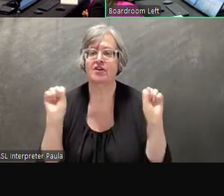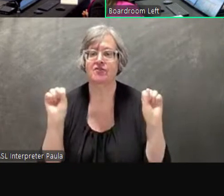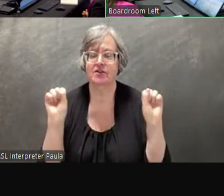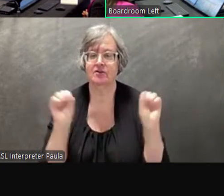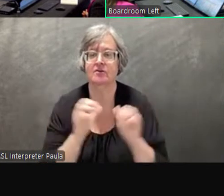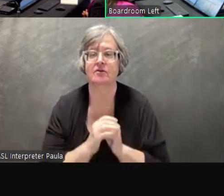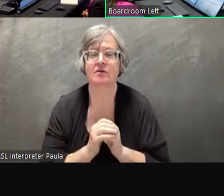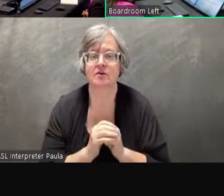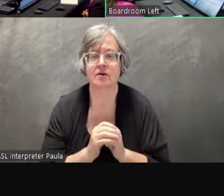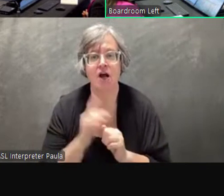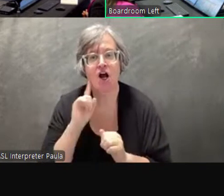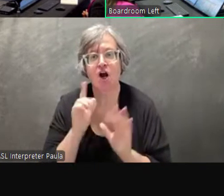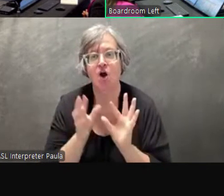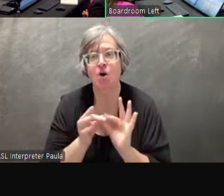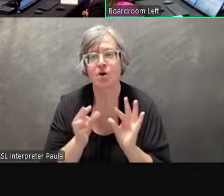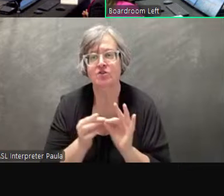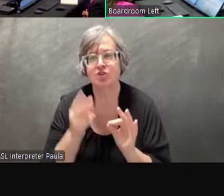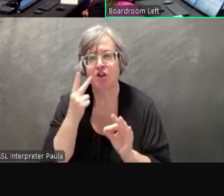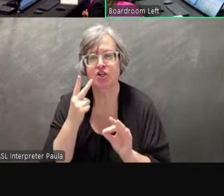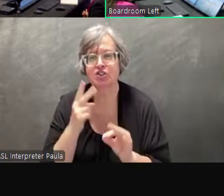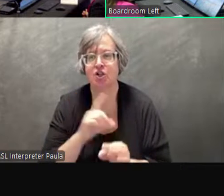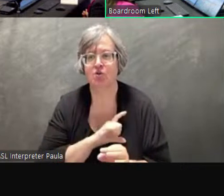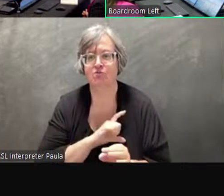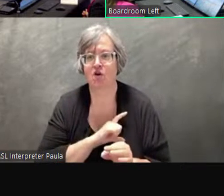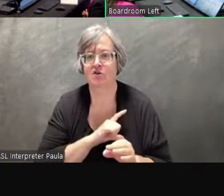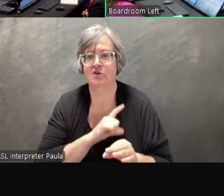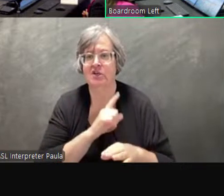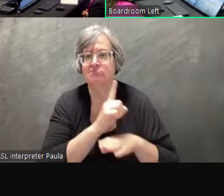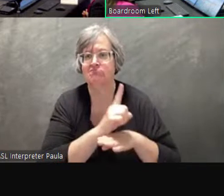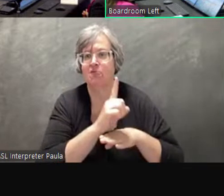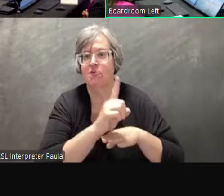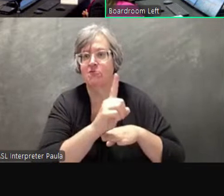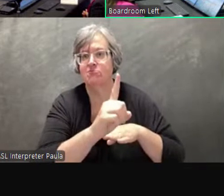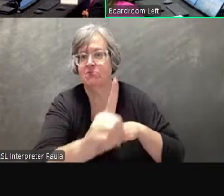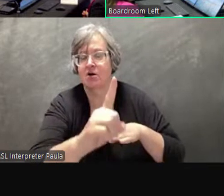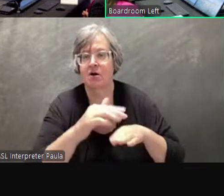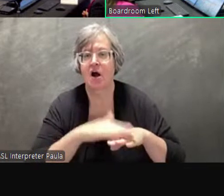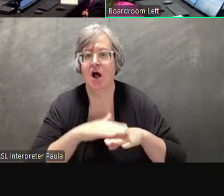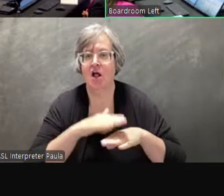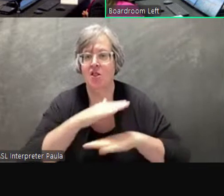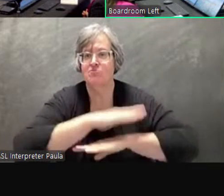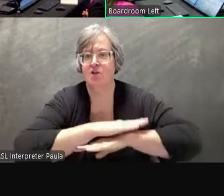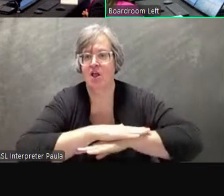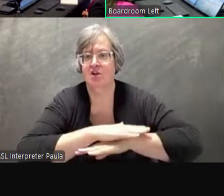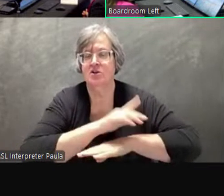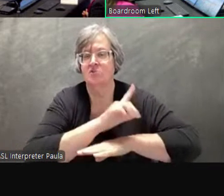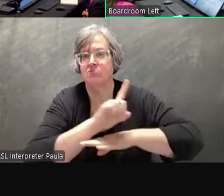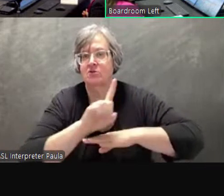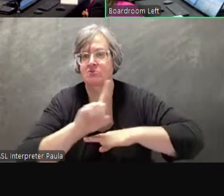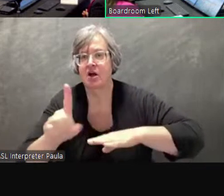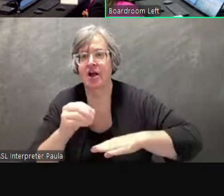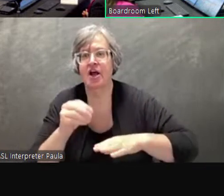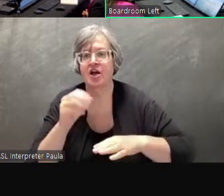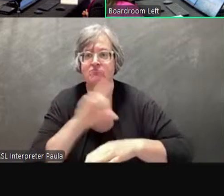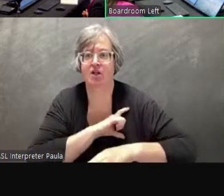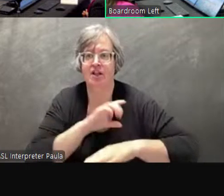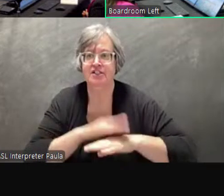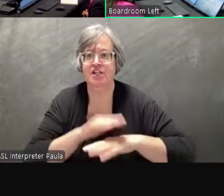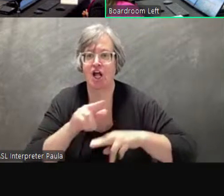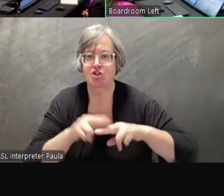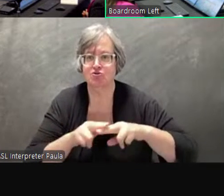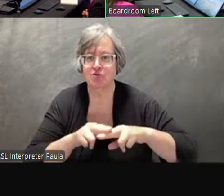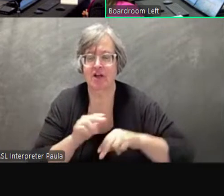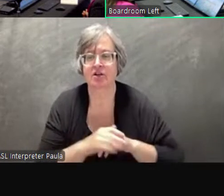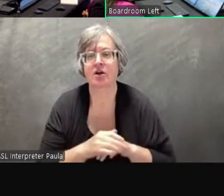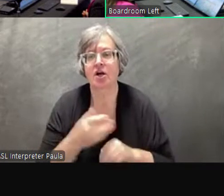comments that they saw police on the platform, that they saw police on the train. And so we're deeply